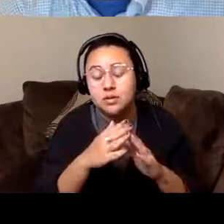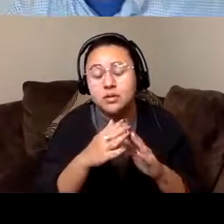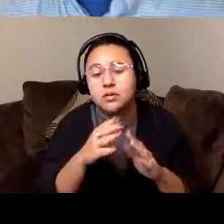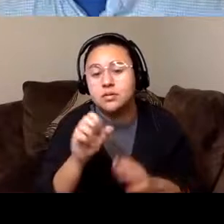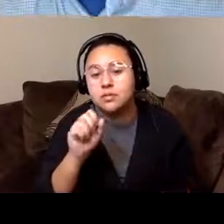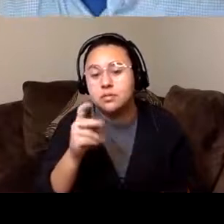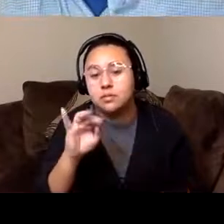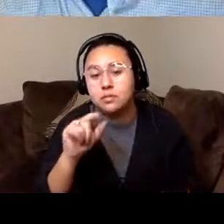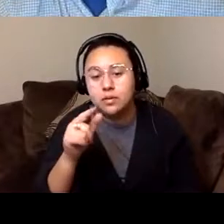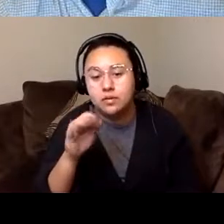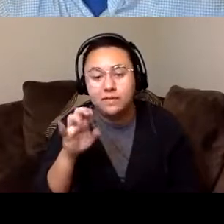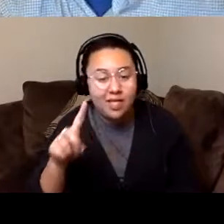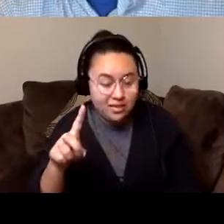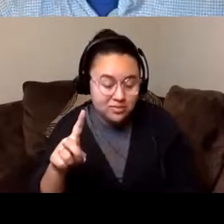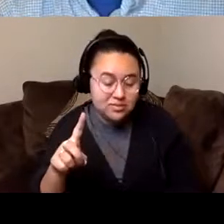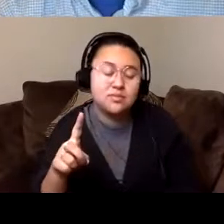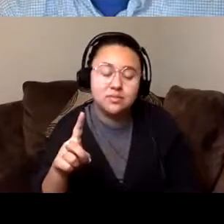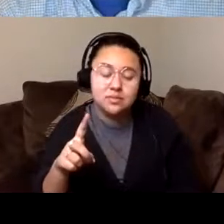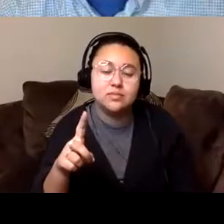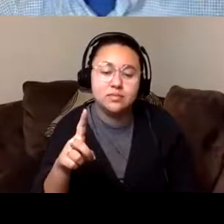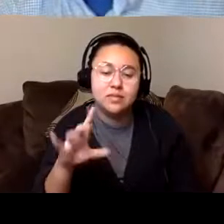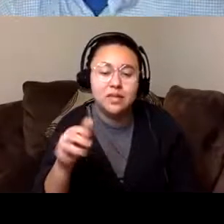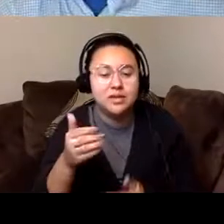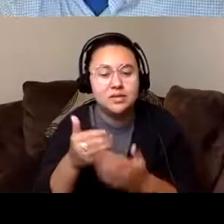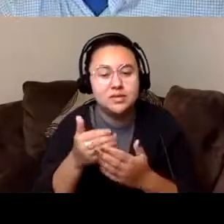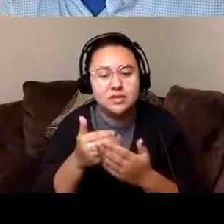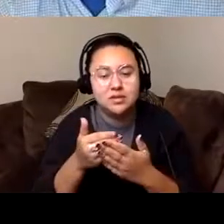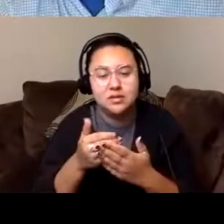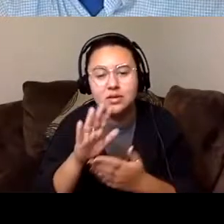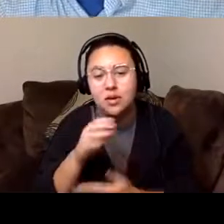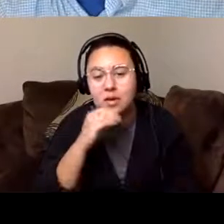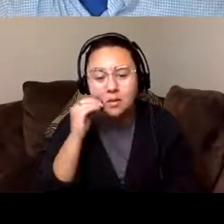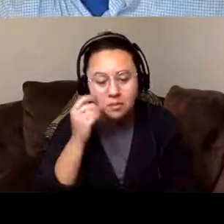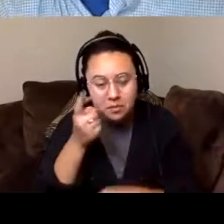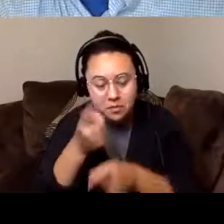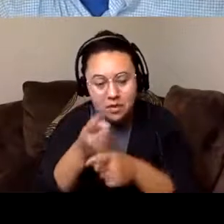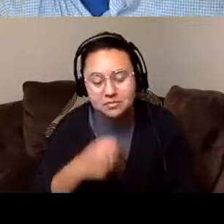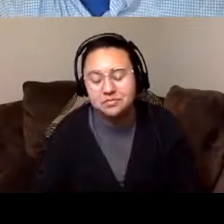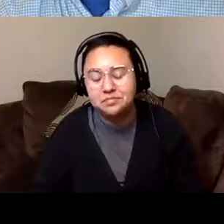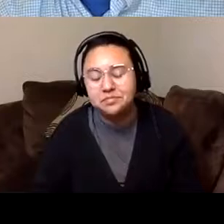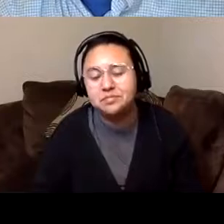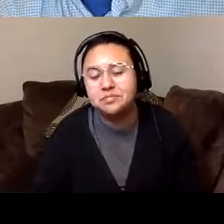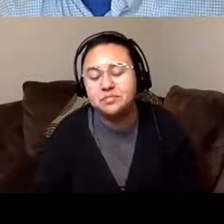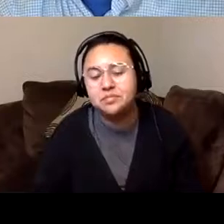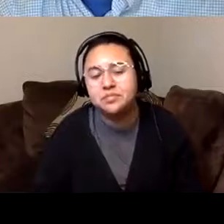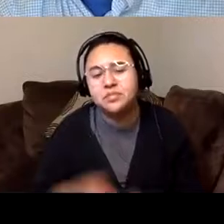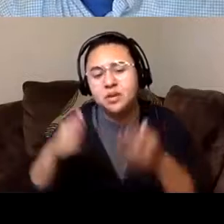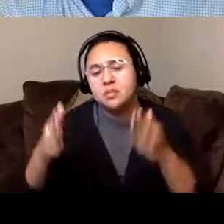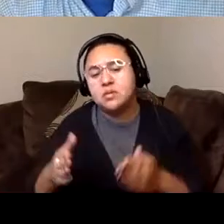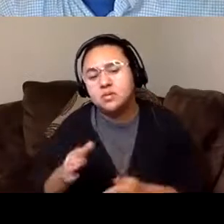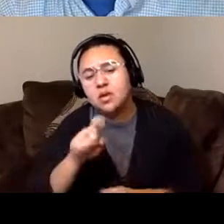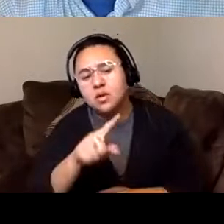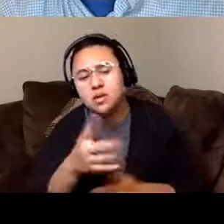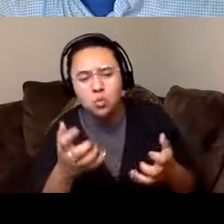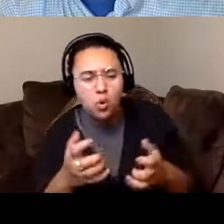So, and this is kind of near your home here. And they would love to hear examples and